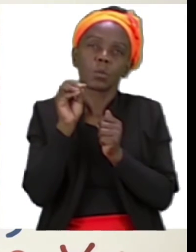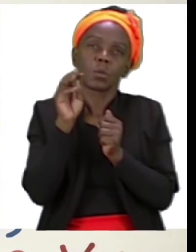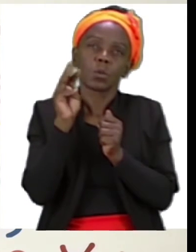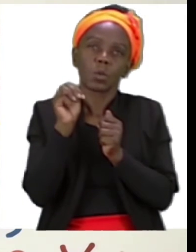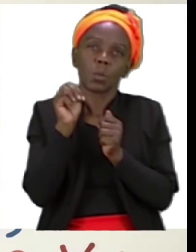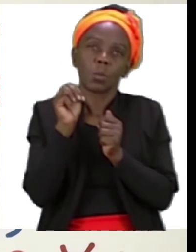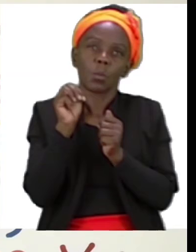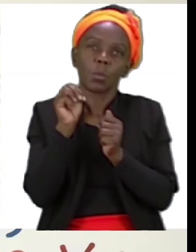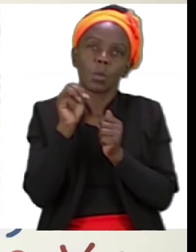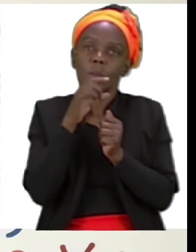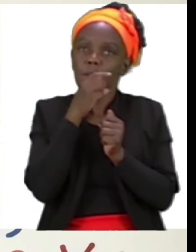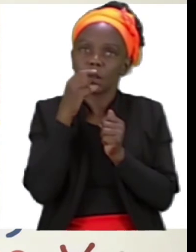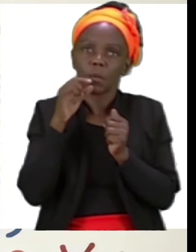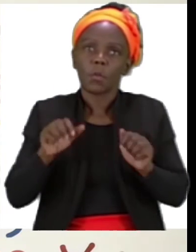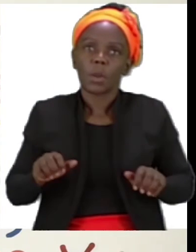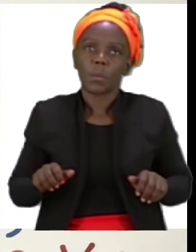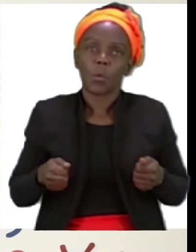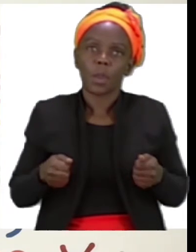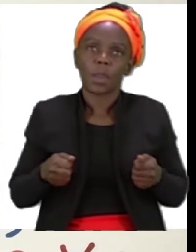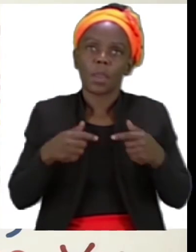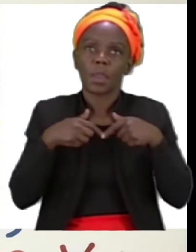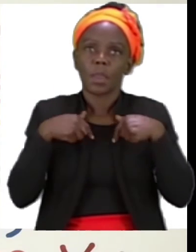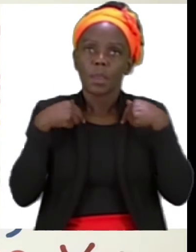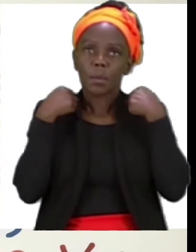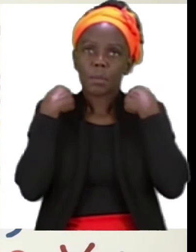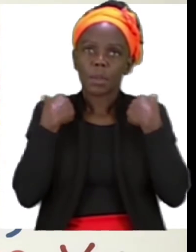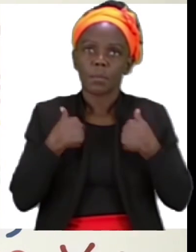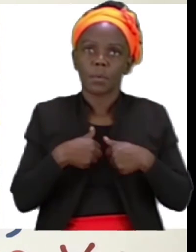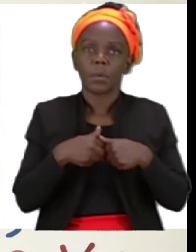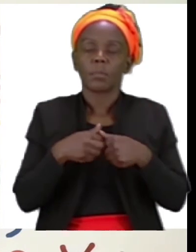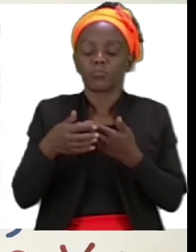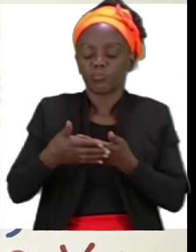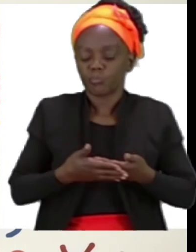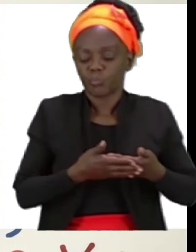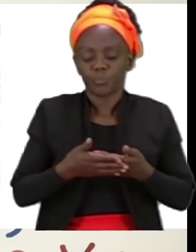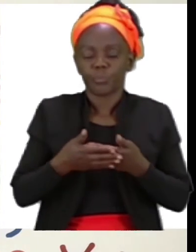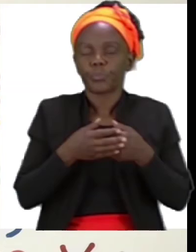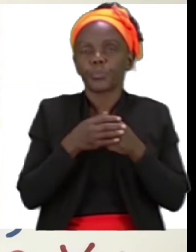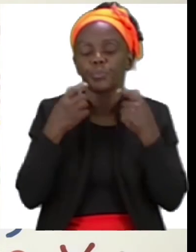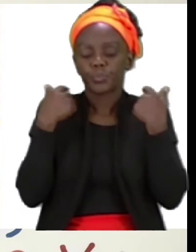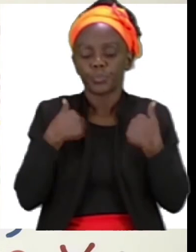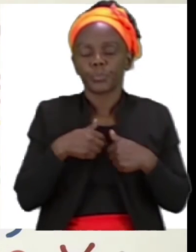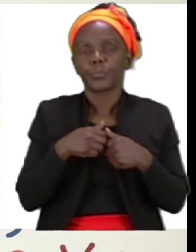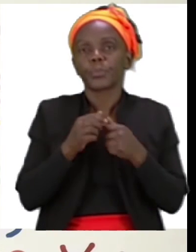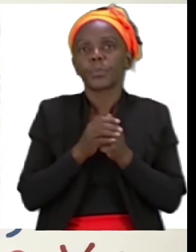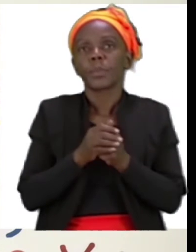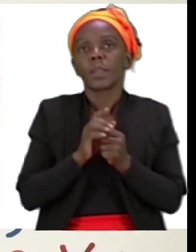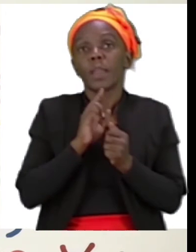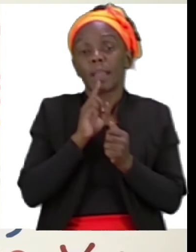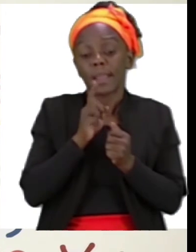when you read this one, it sounds like it makes sense. Let's read it again. Is